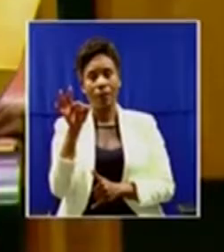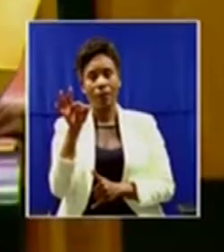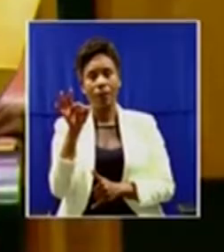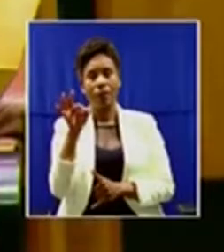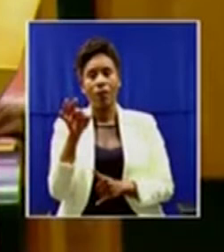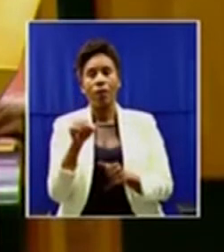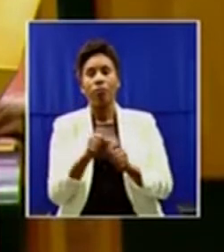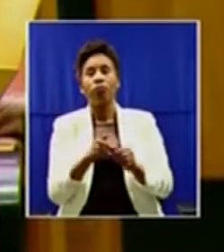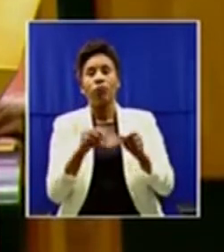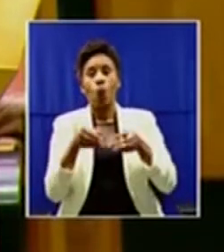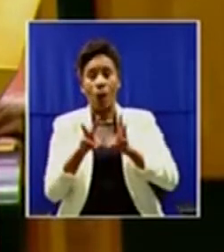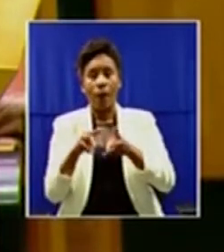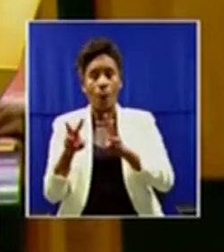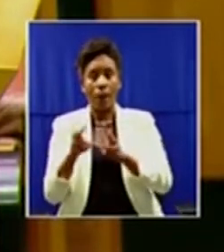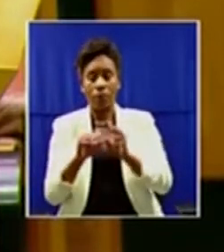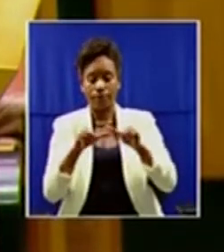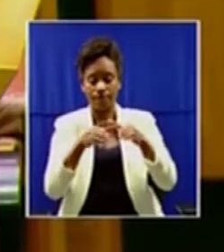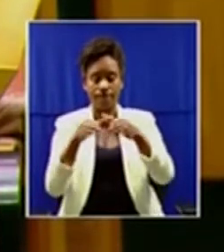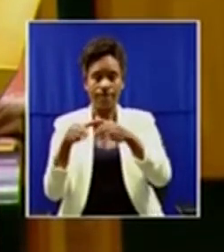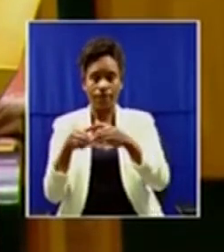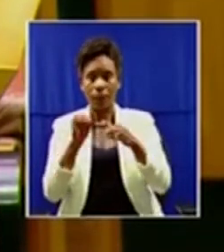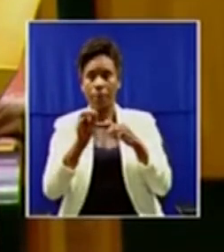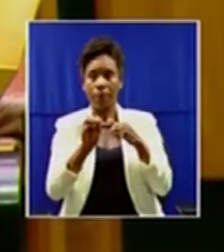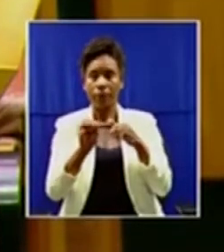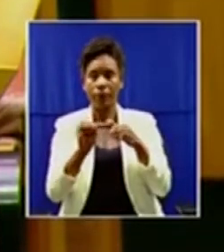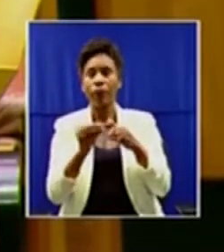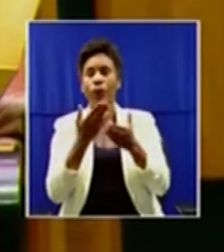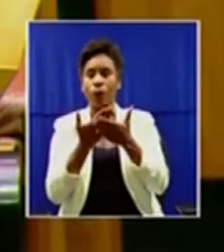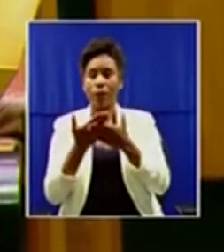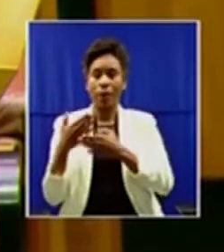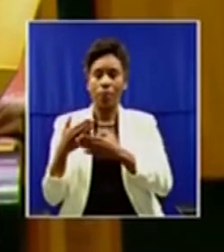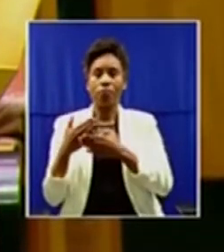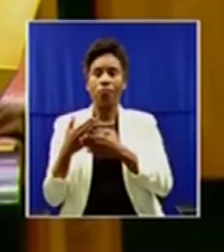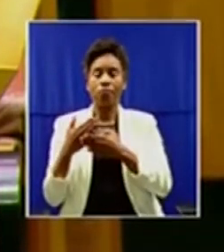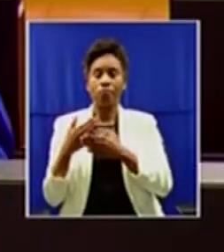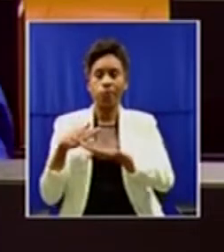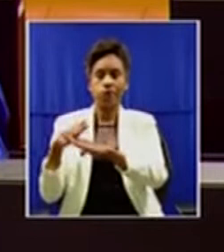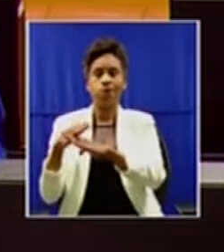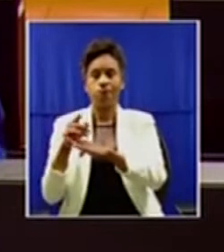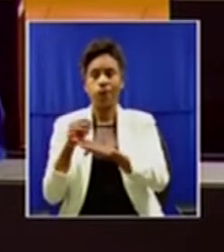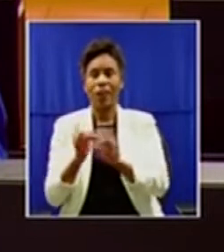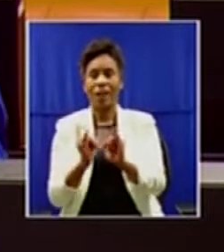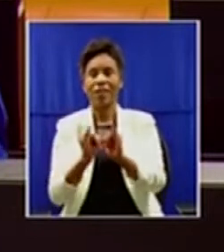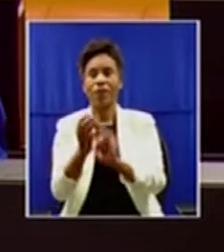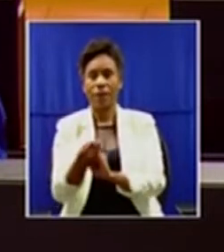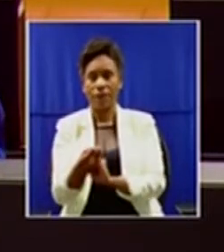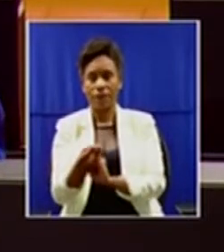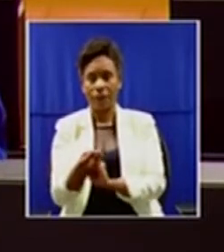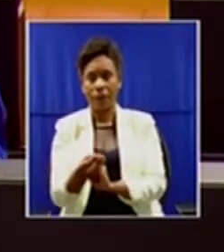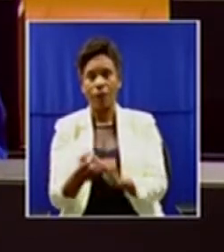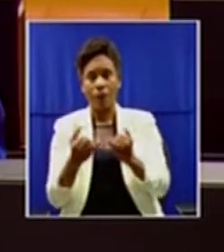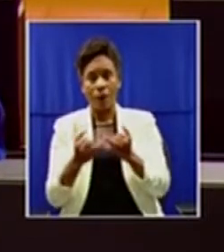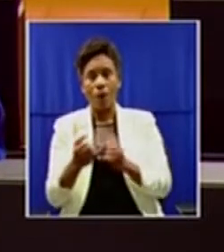measures to avoid a sovereign debt crisis. We table a 5-year